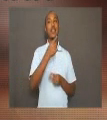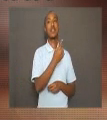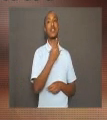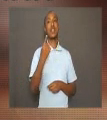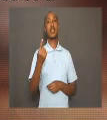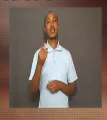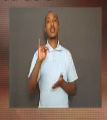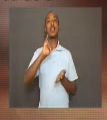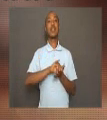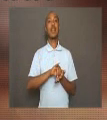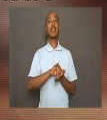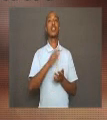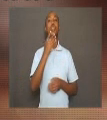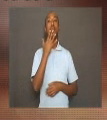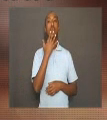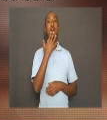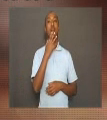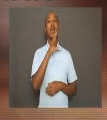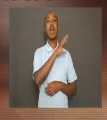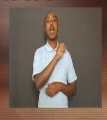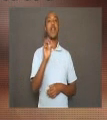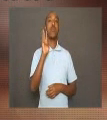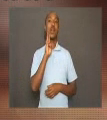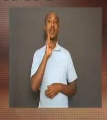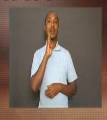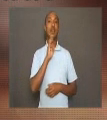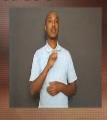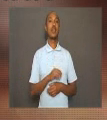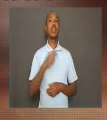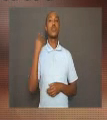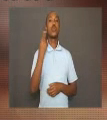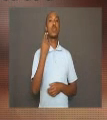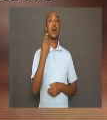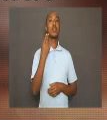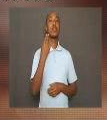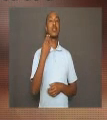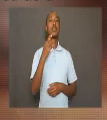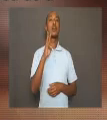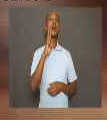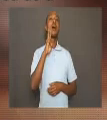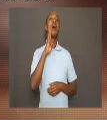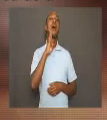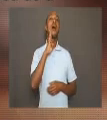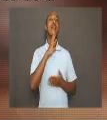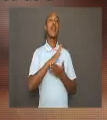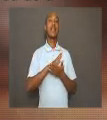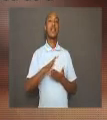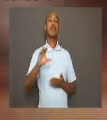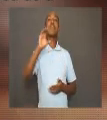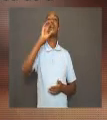mixture of ingredients, such as salt, sugar, and water, used as